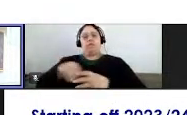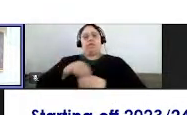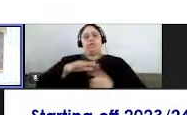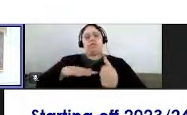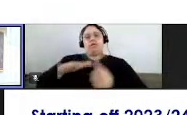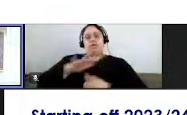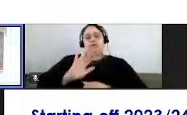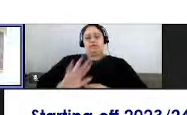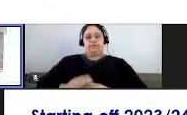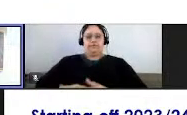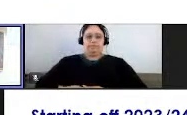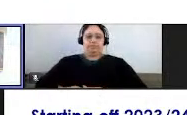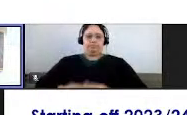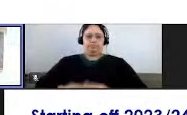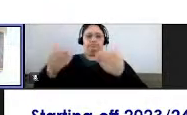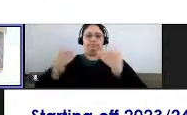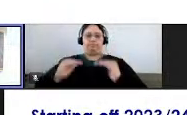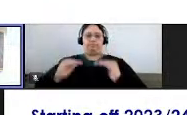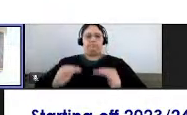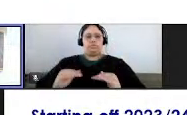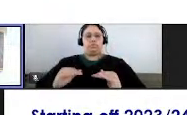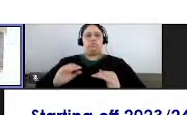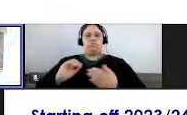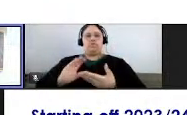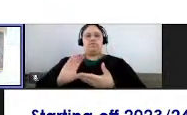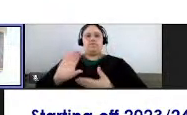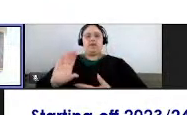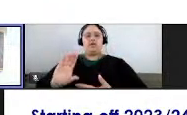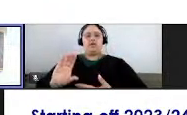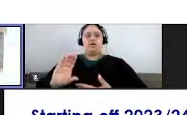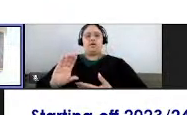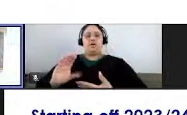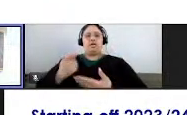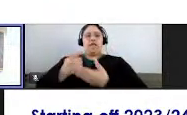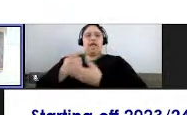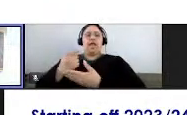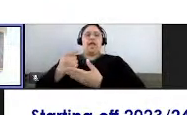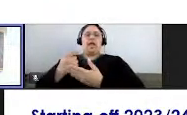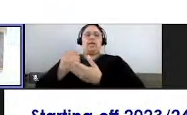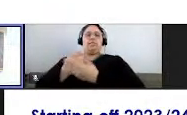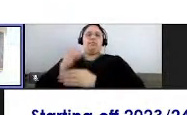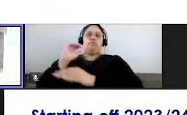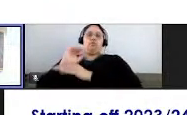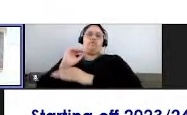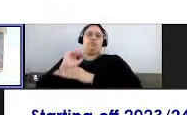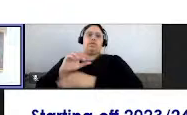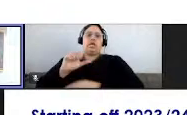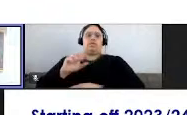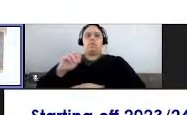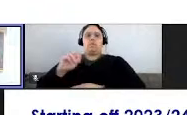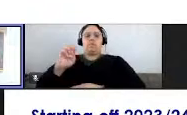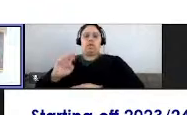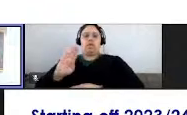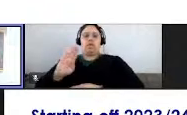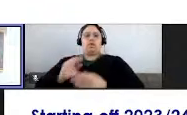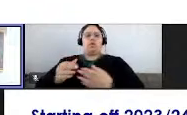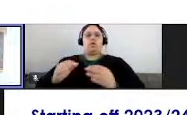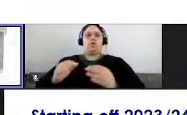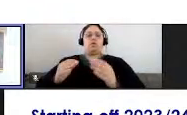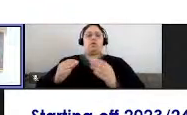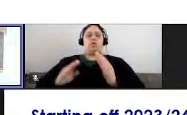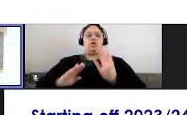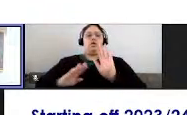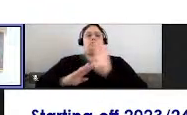area. Then our funds, our export booster, SME booster, as well as our tourism challenge